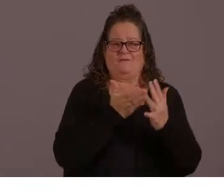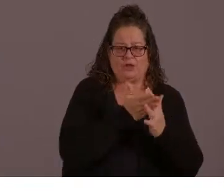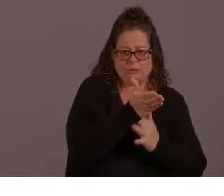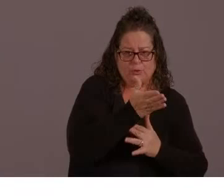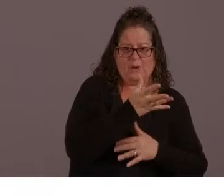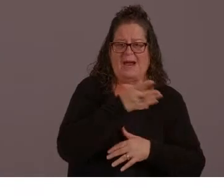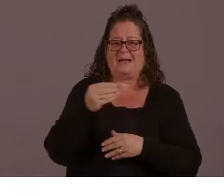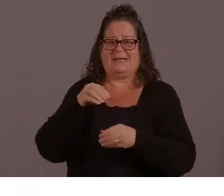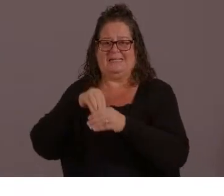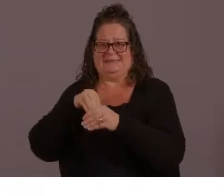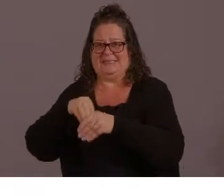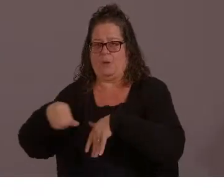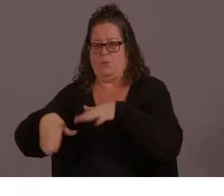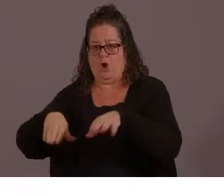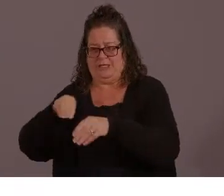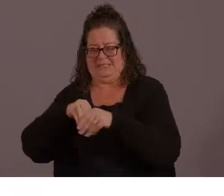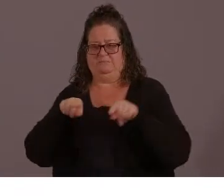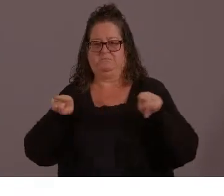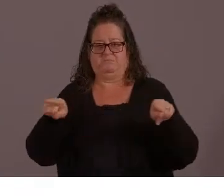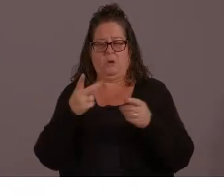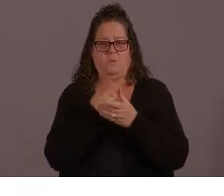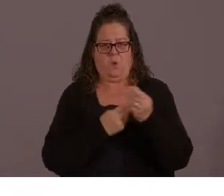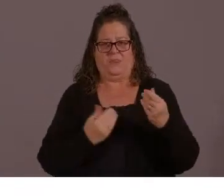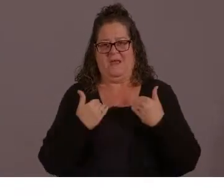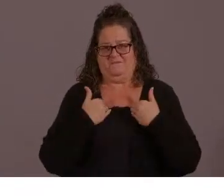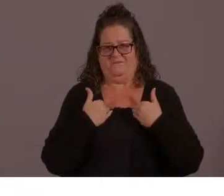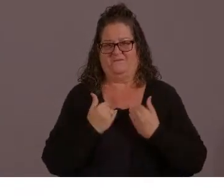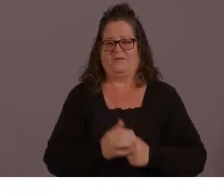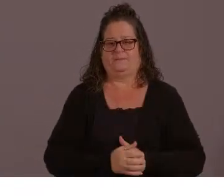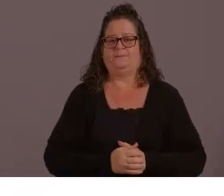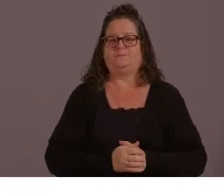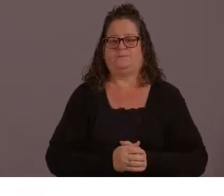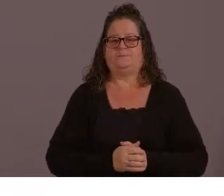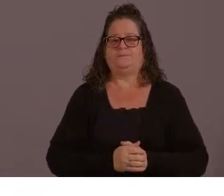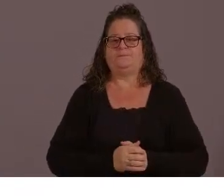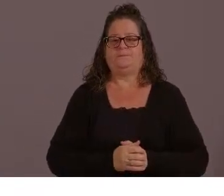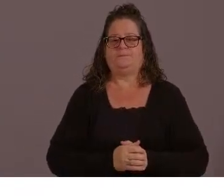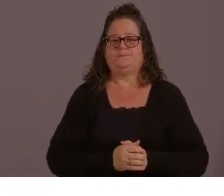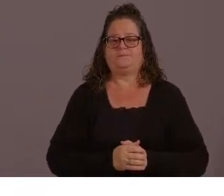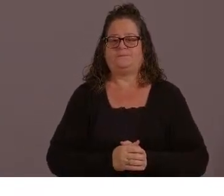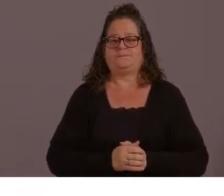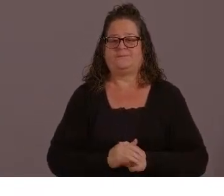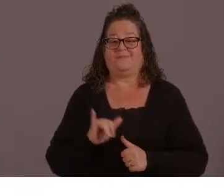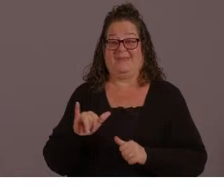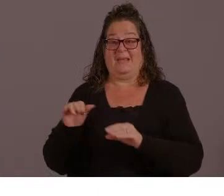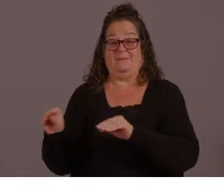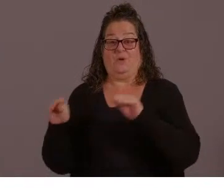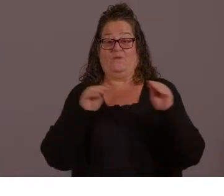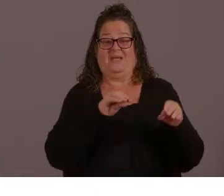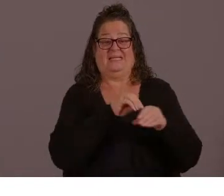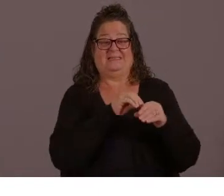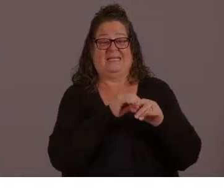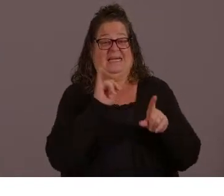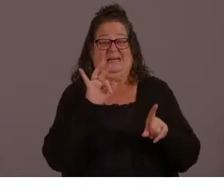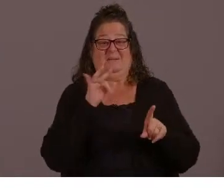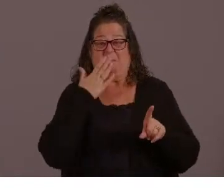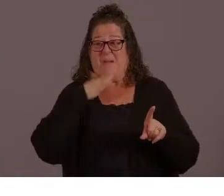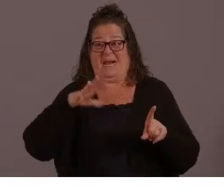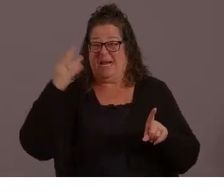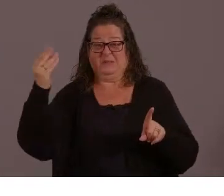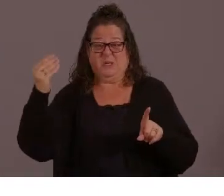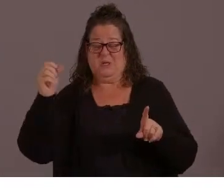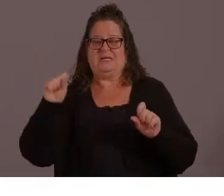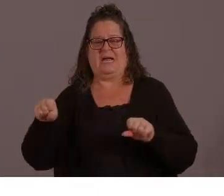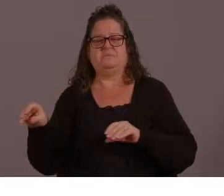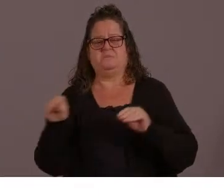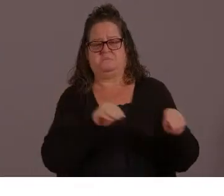well as walk-up capabilities, and they have the ability to move completely indoors if needed. And they have been